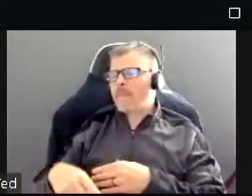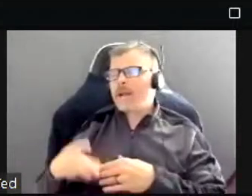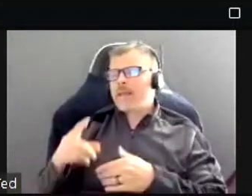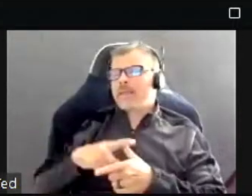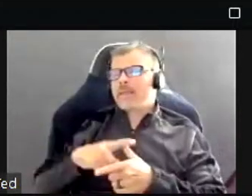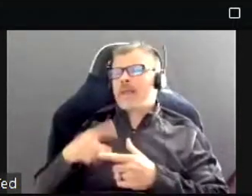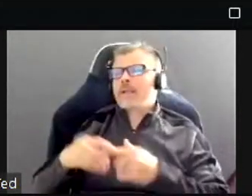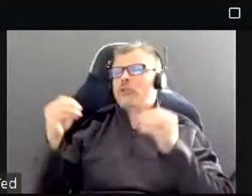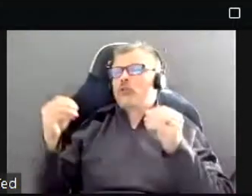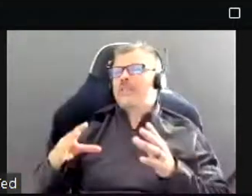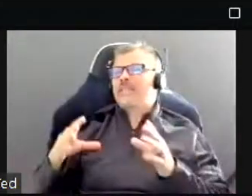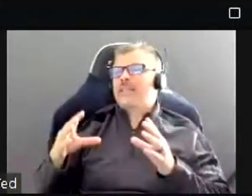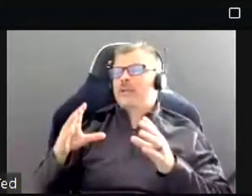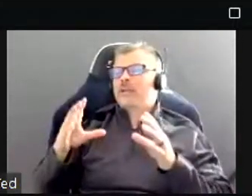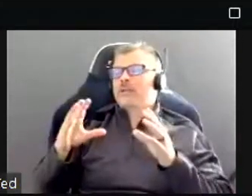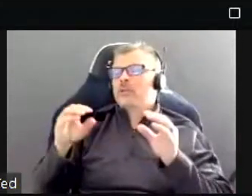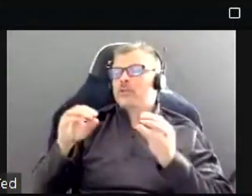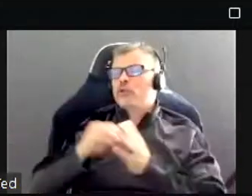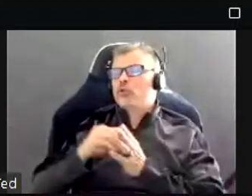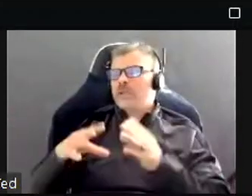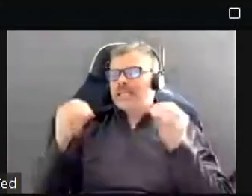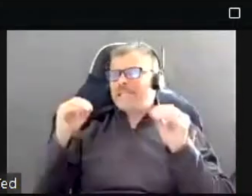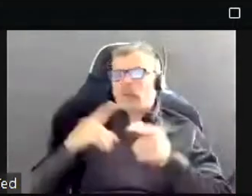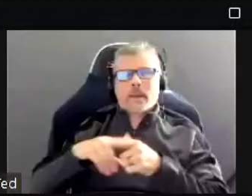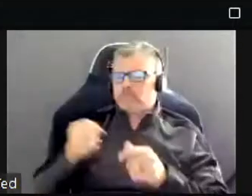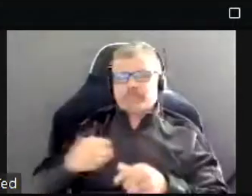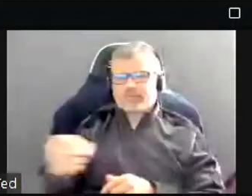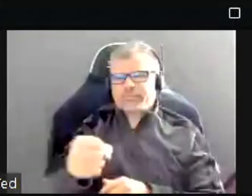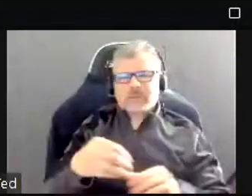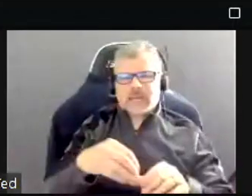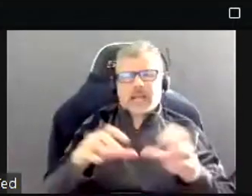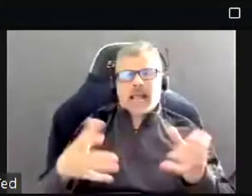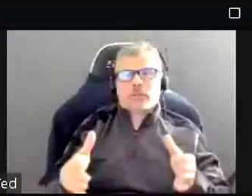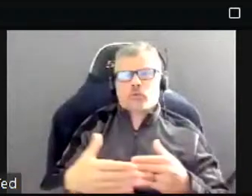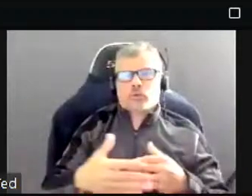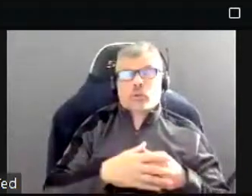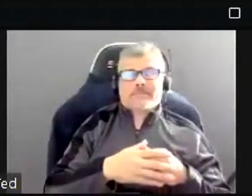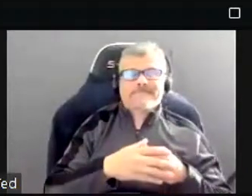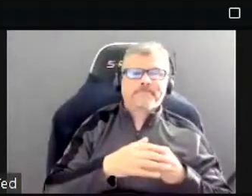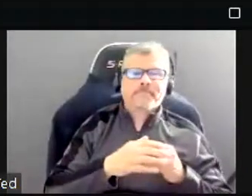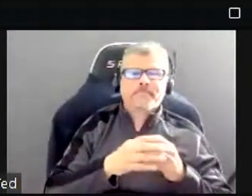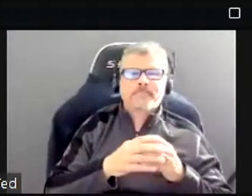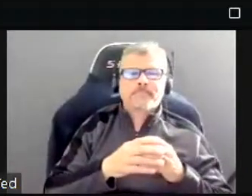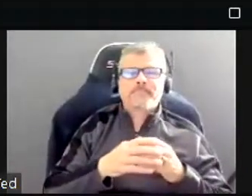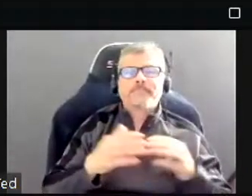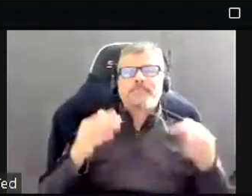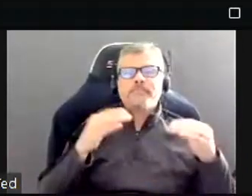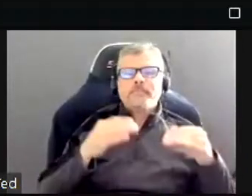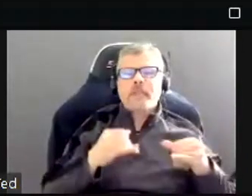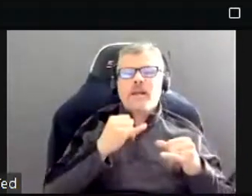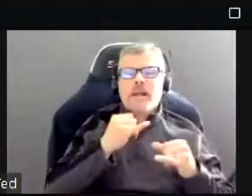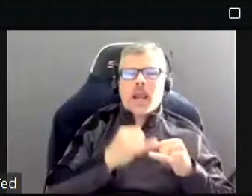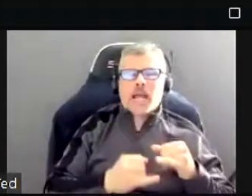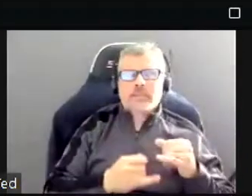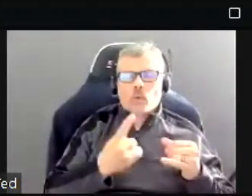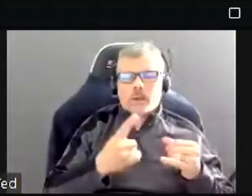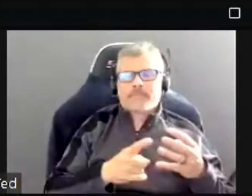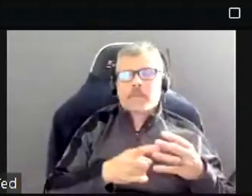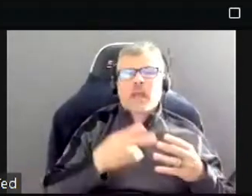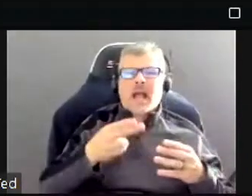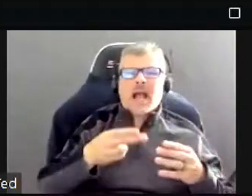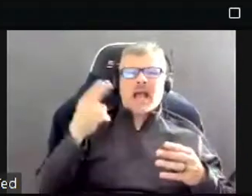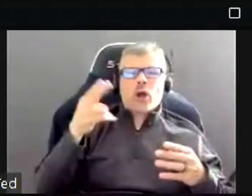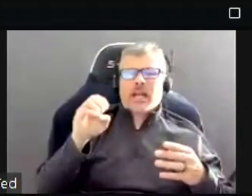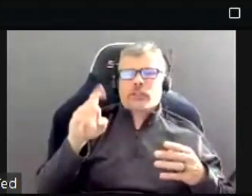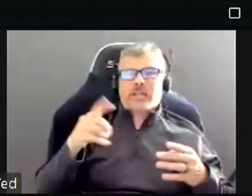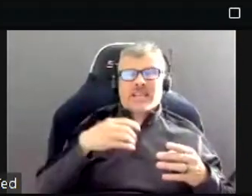they're in a classroom. And then the last question, that higher ed has a big responsibility